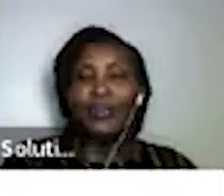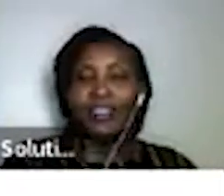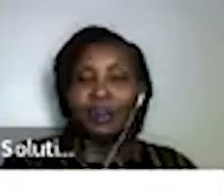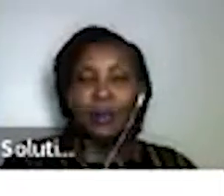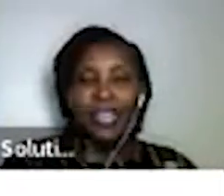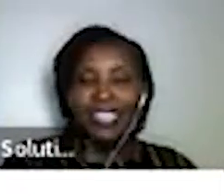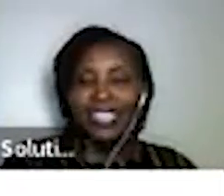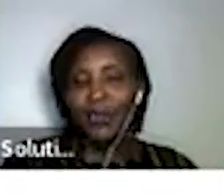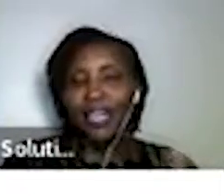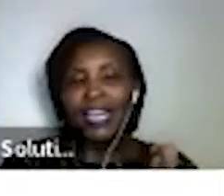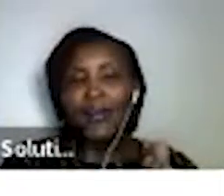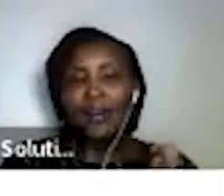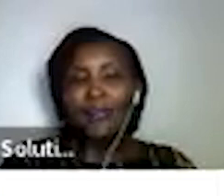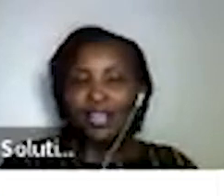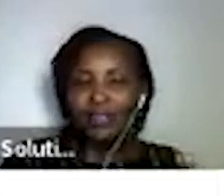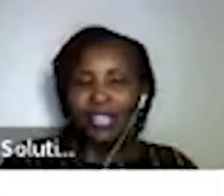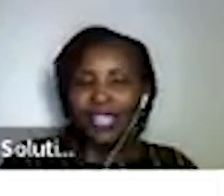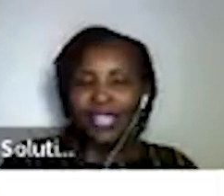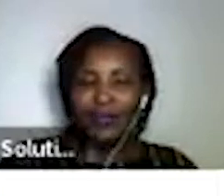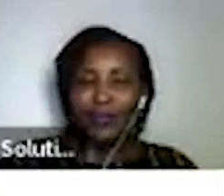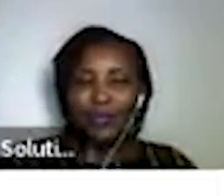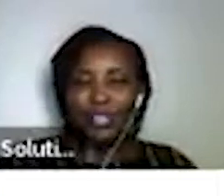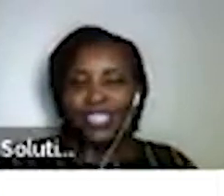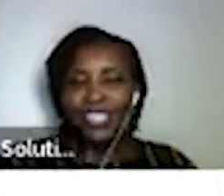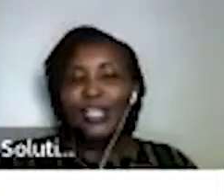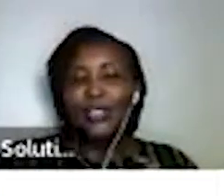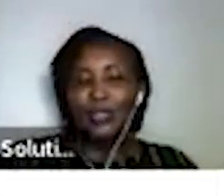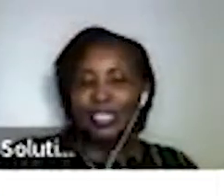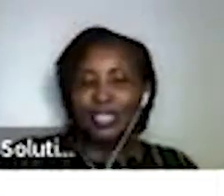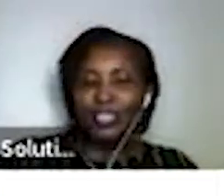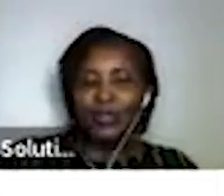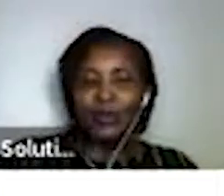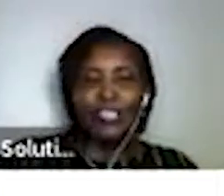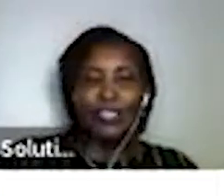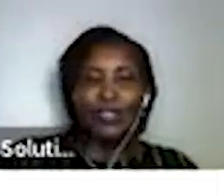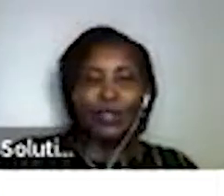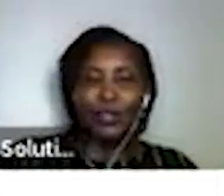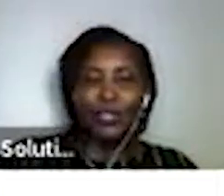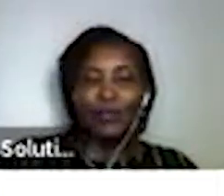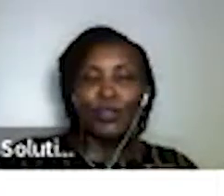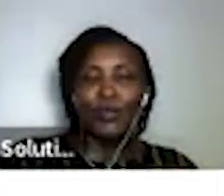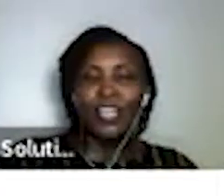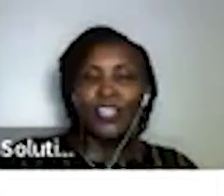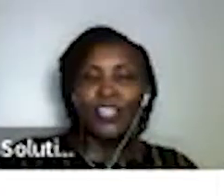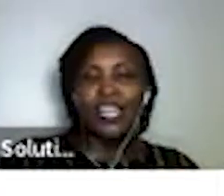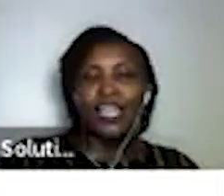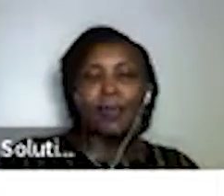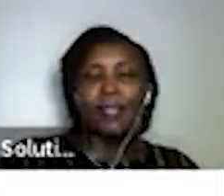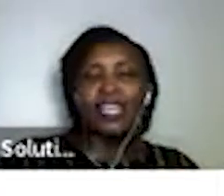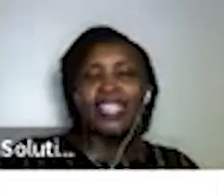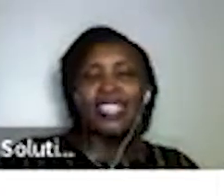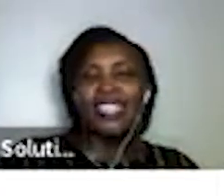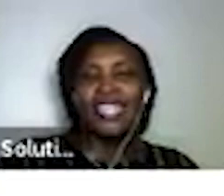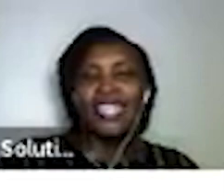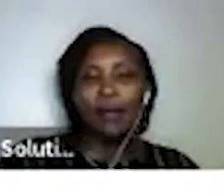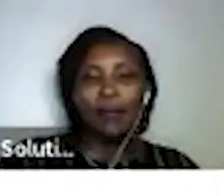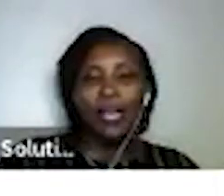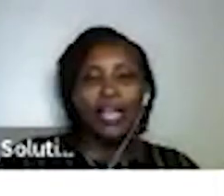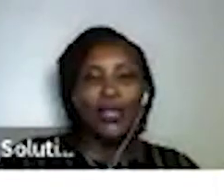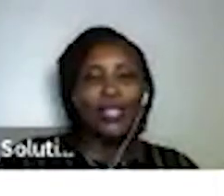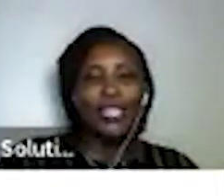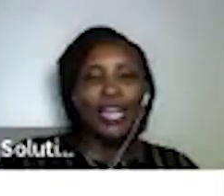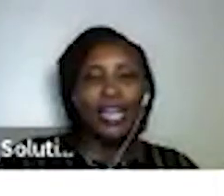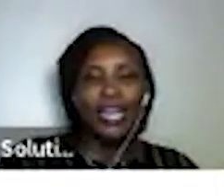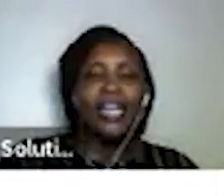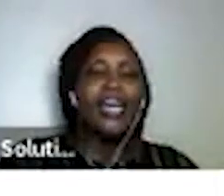Africa. You have a wide network, and we are very, very grateful for that. So Steadfast Quality Solutions for your HR and PR needs in